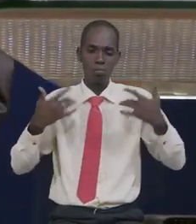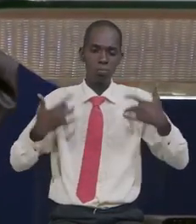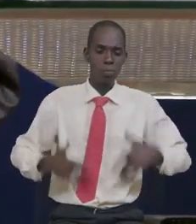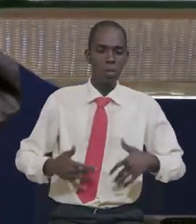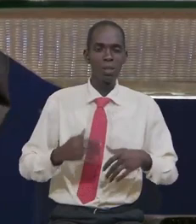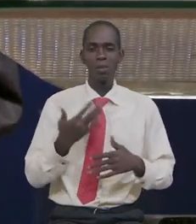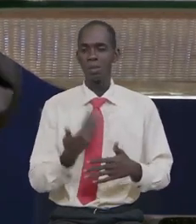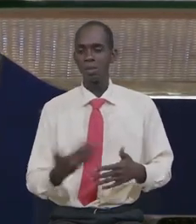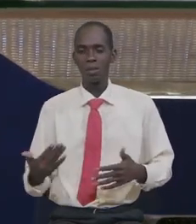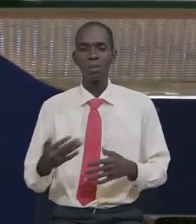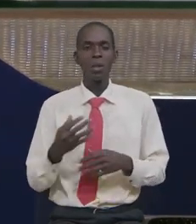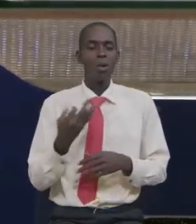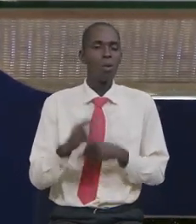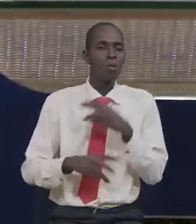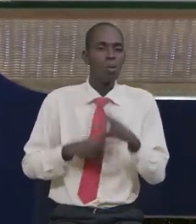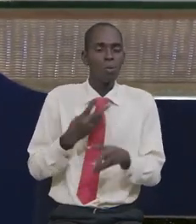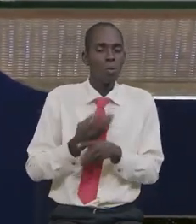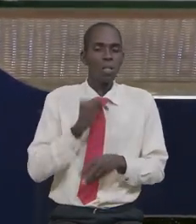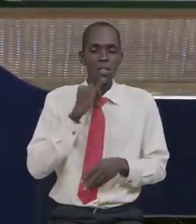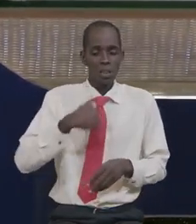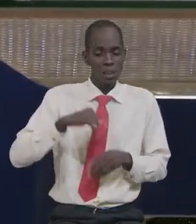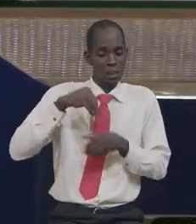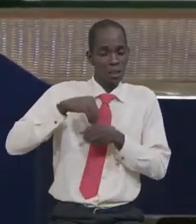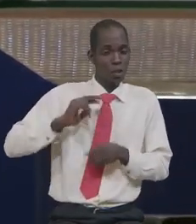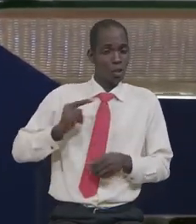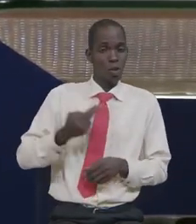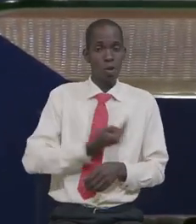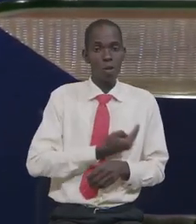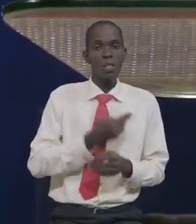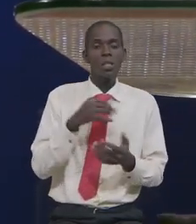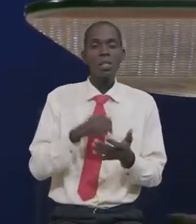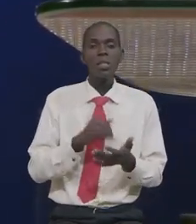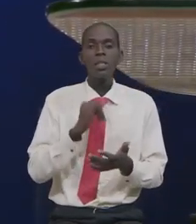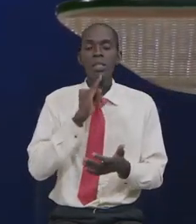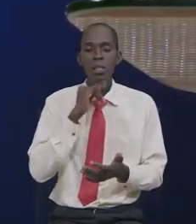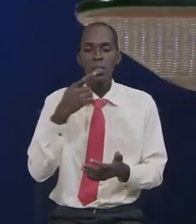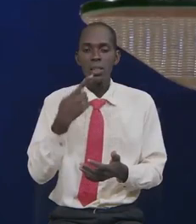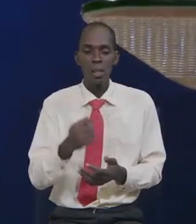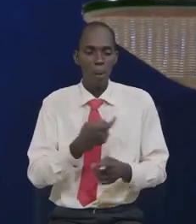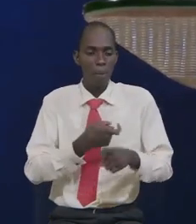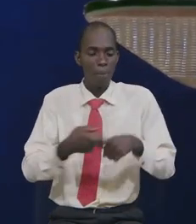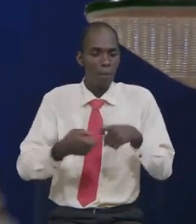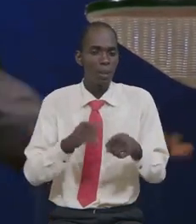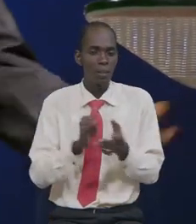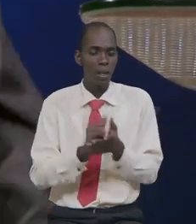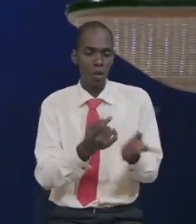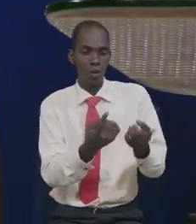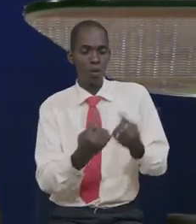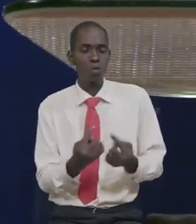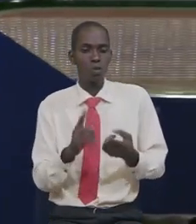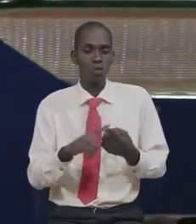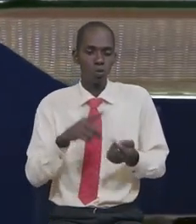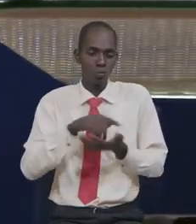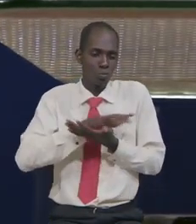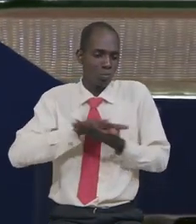world is still in us, it's the persecution that will purge and purify. Because of